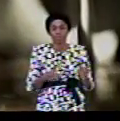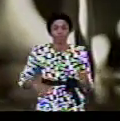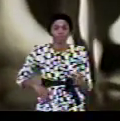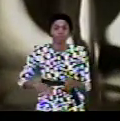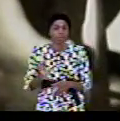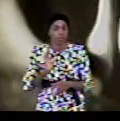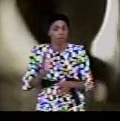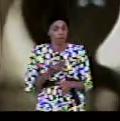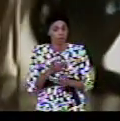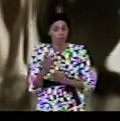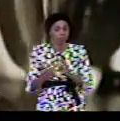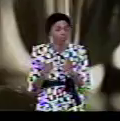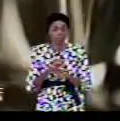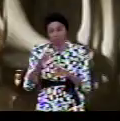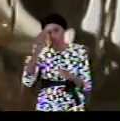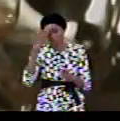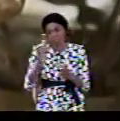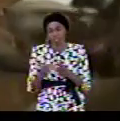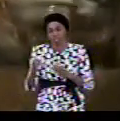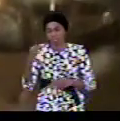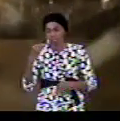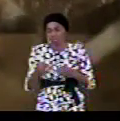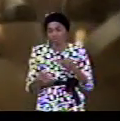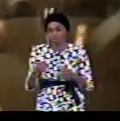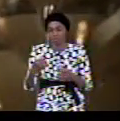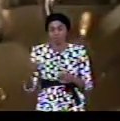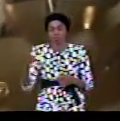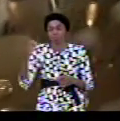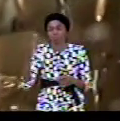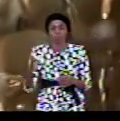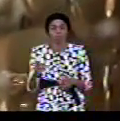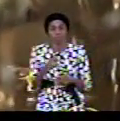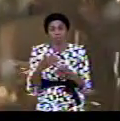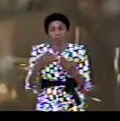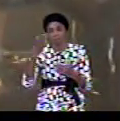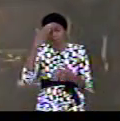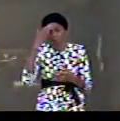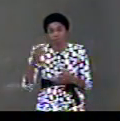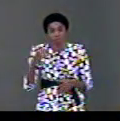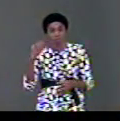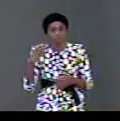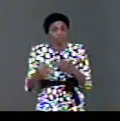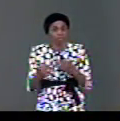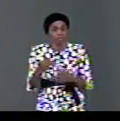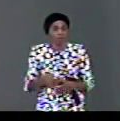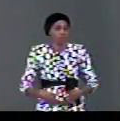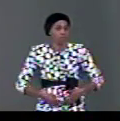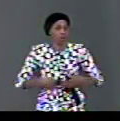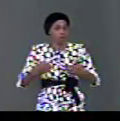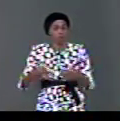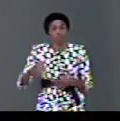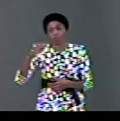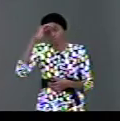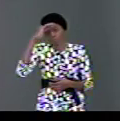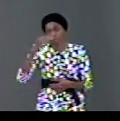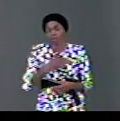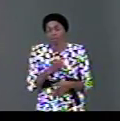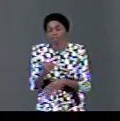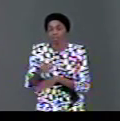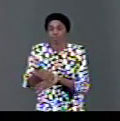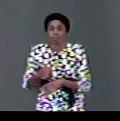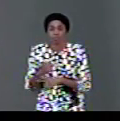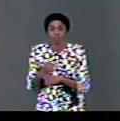know that there is a terror of the Lord. They might know about the terror of men, and they call